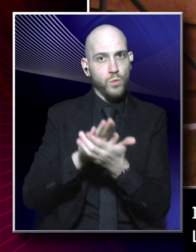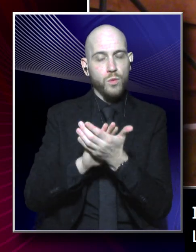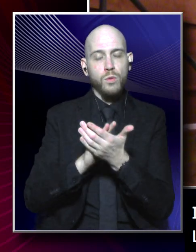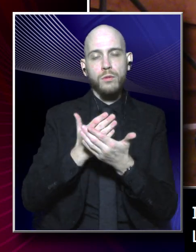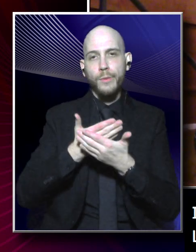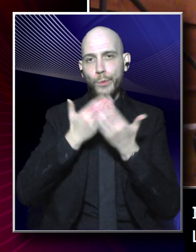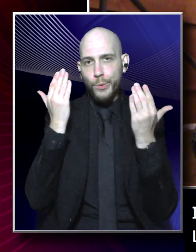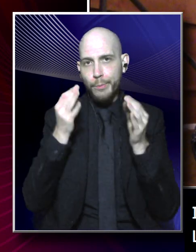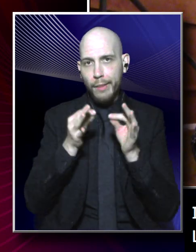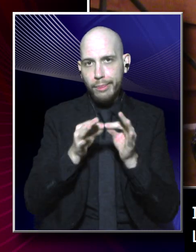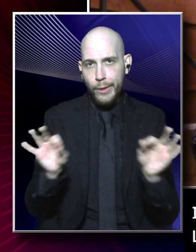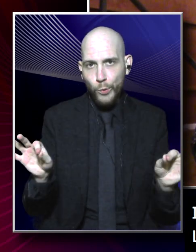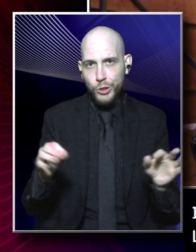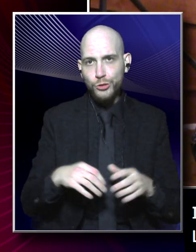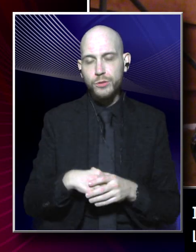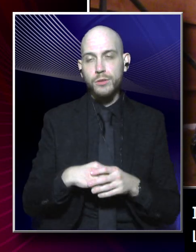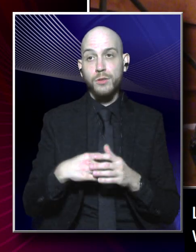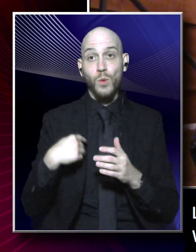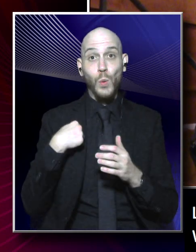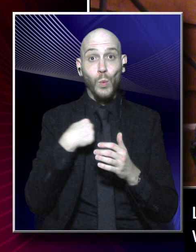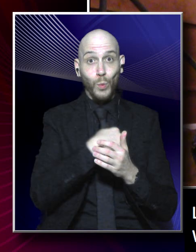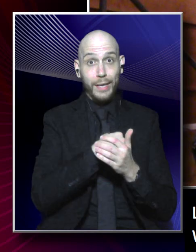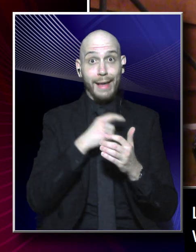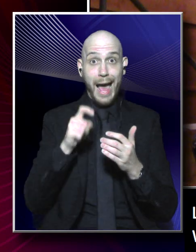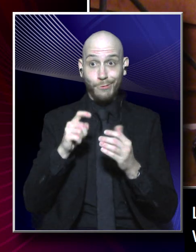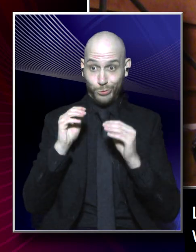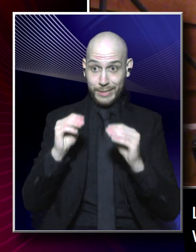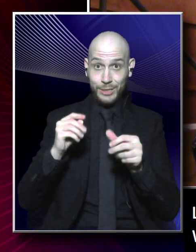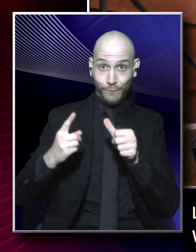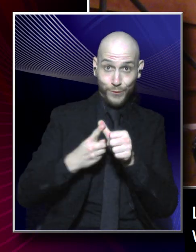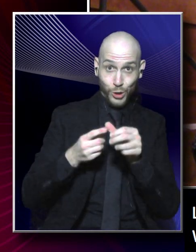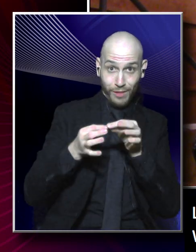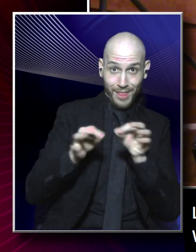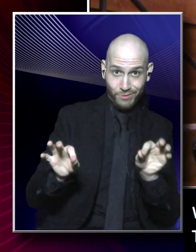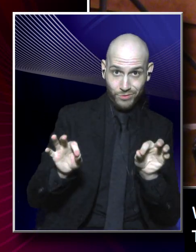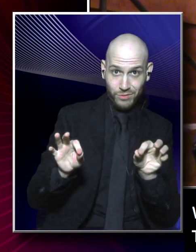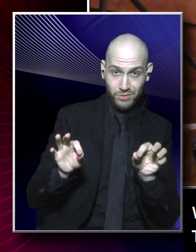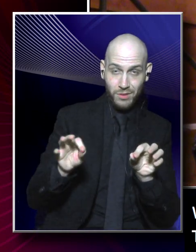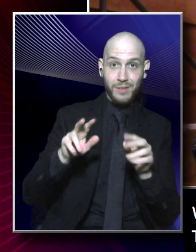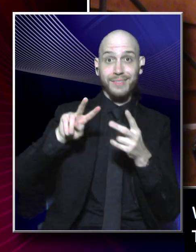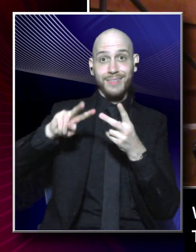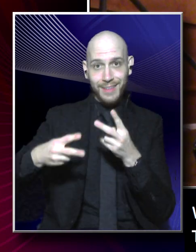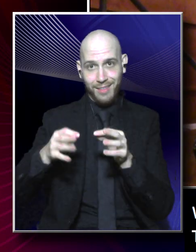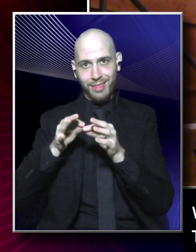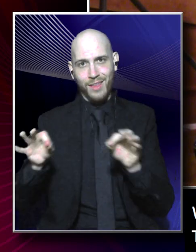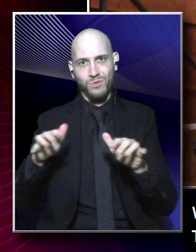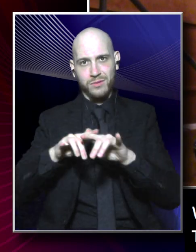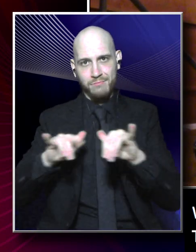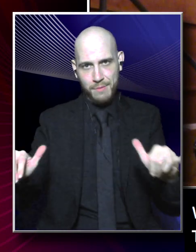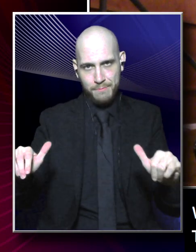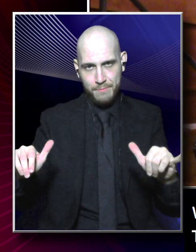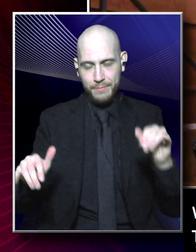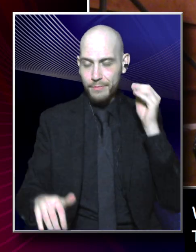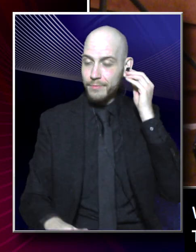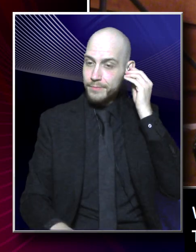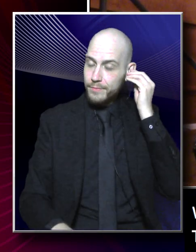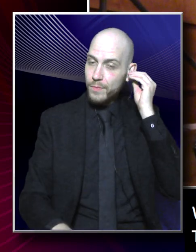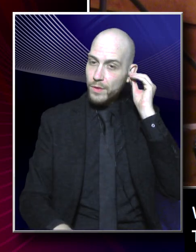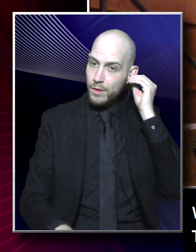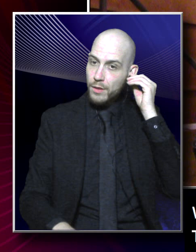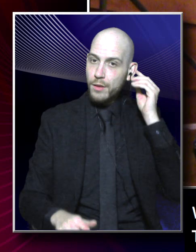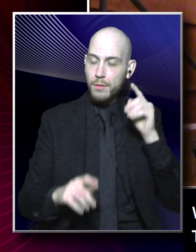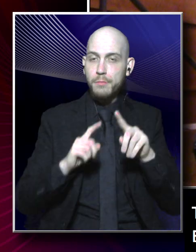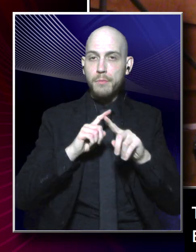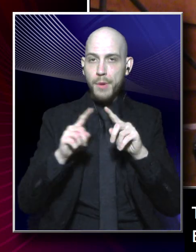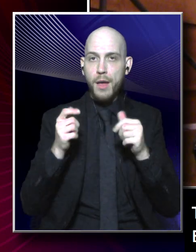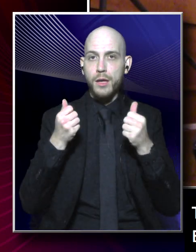first language as well as their second language, and that comes up quite a bit. But I think in trying to move every child ahead, we need to